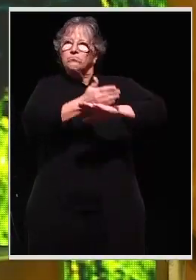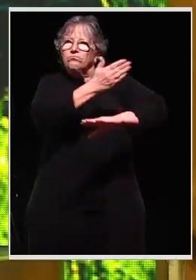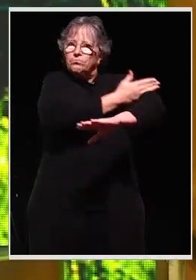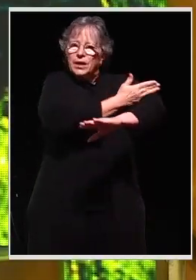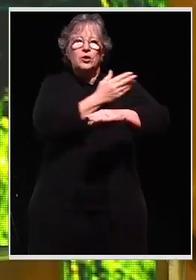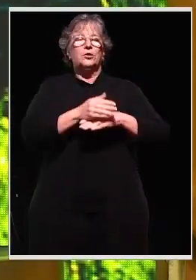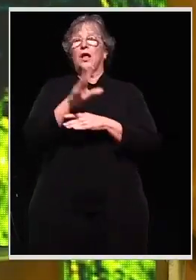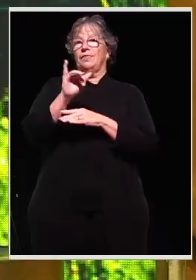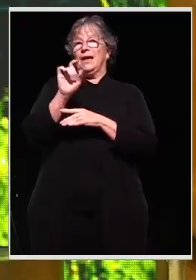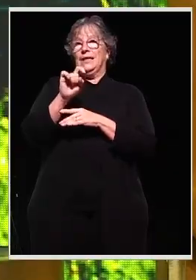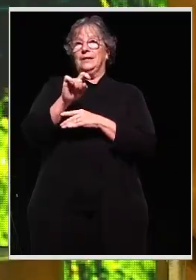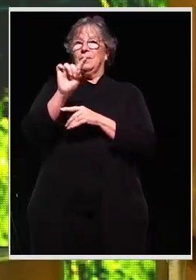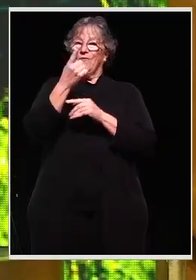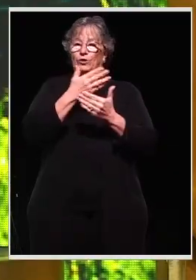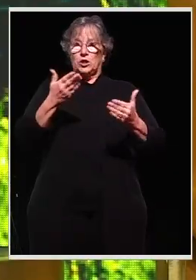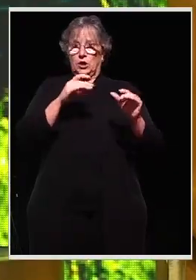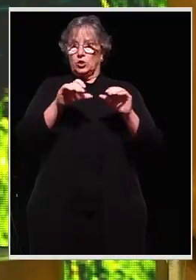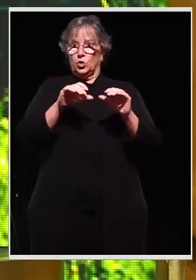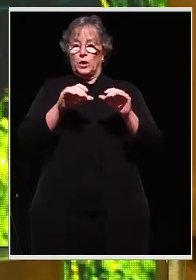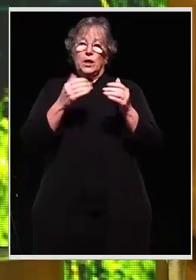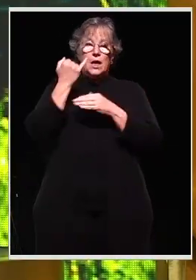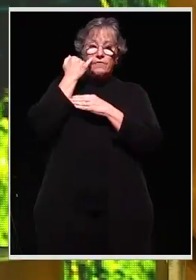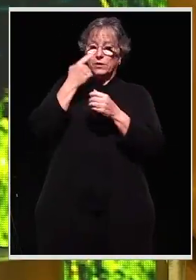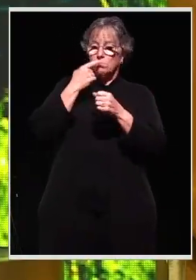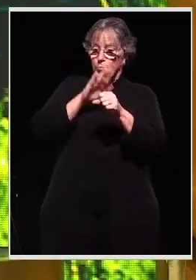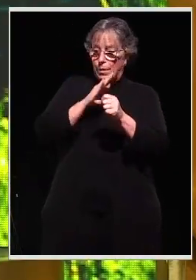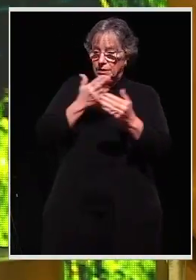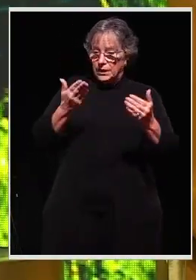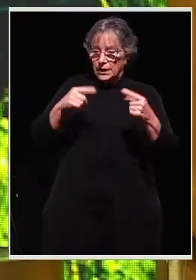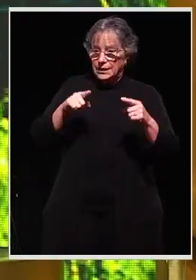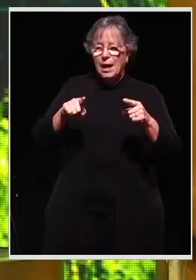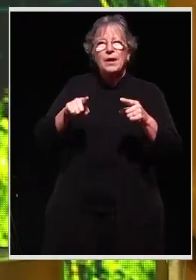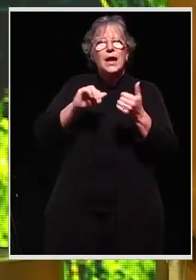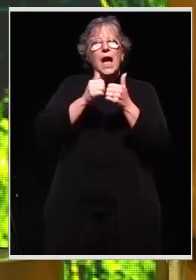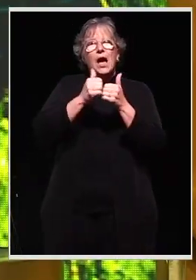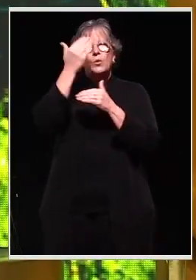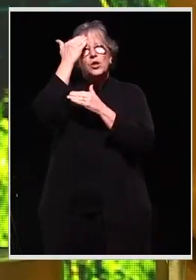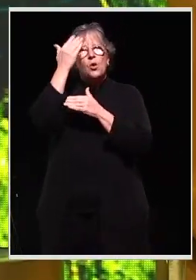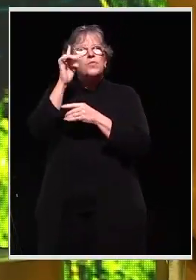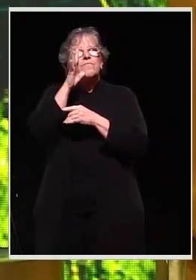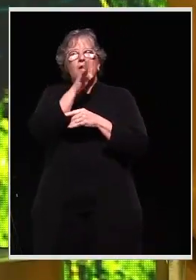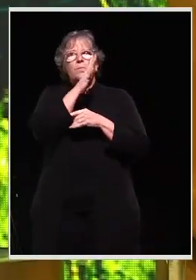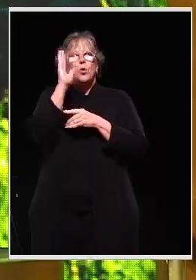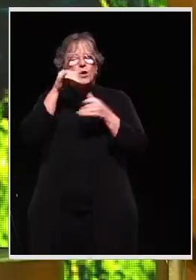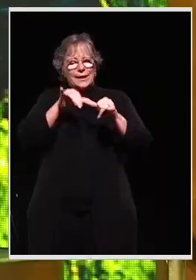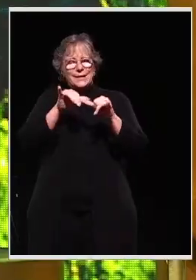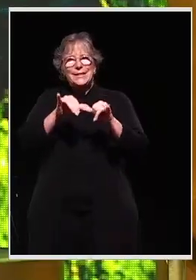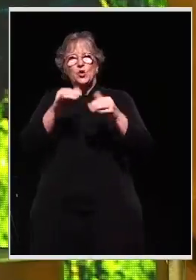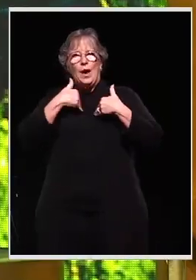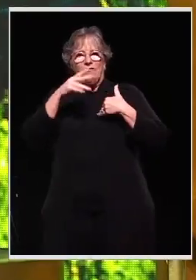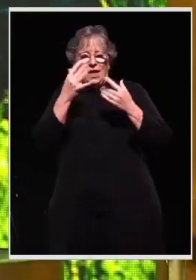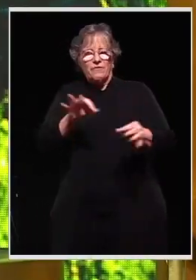of one of the first things that you're doing as you have something promising. How are we ensuring that the farmer is going to be able to continue to capture that value from their milk because it's high quality,